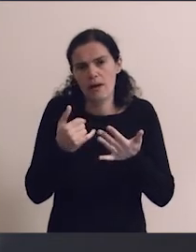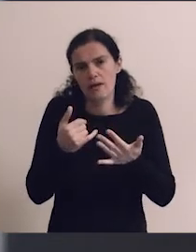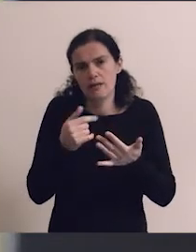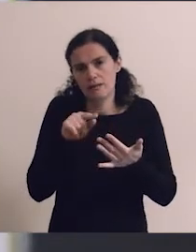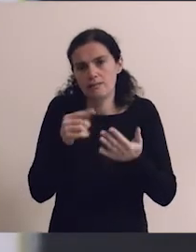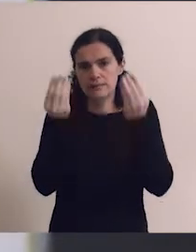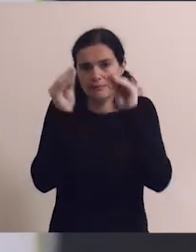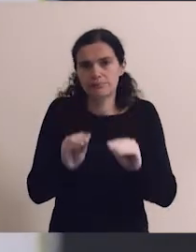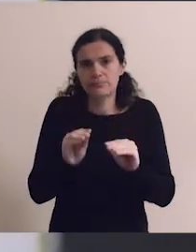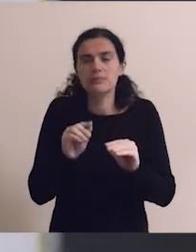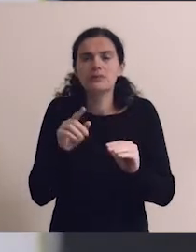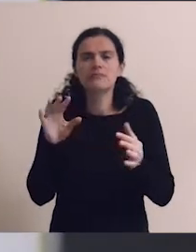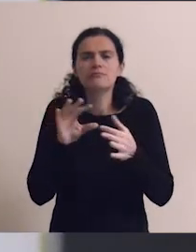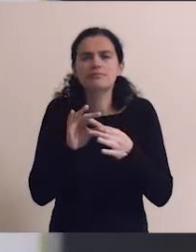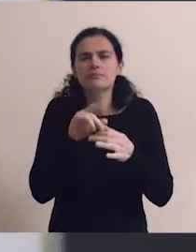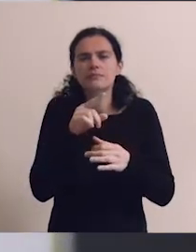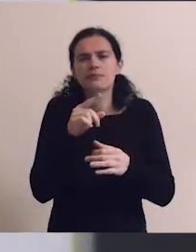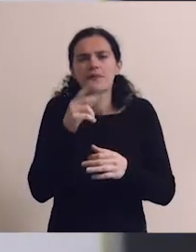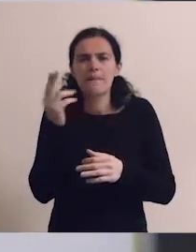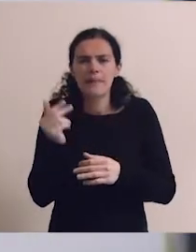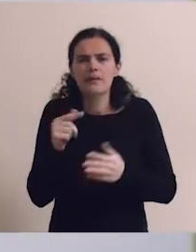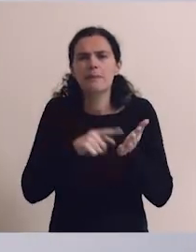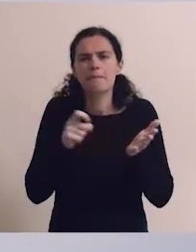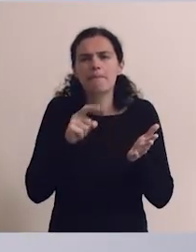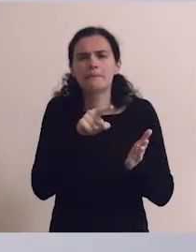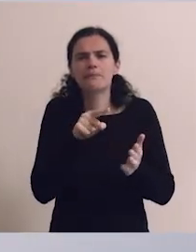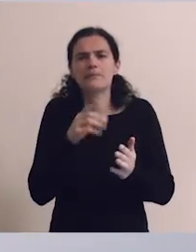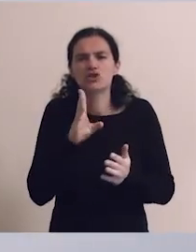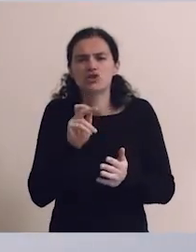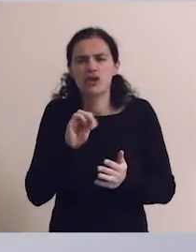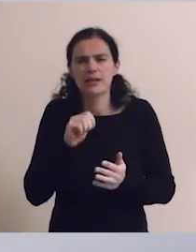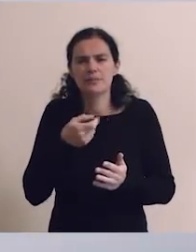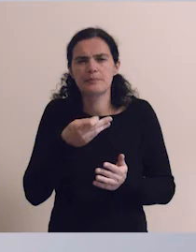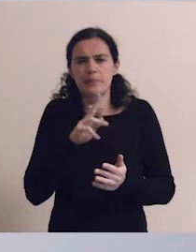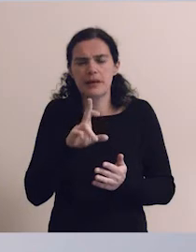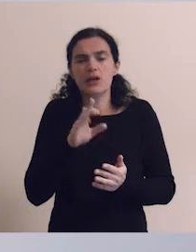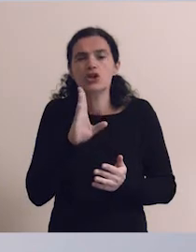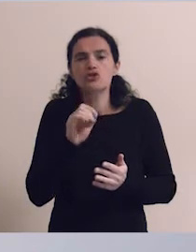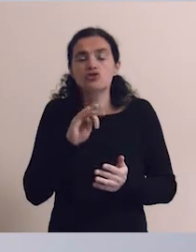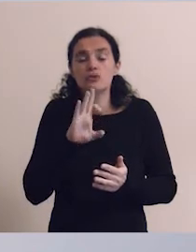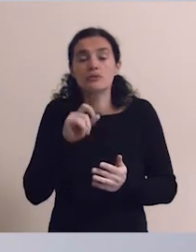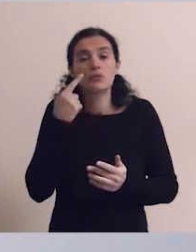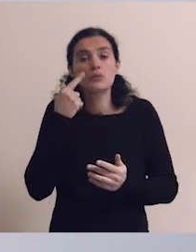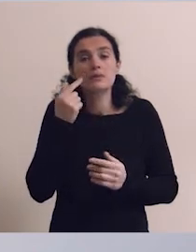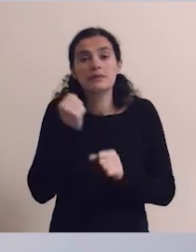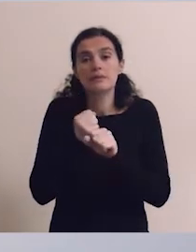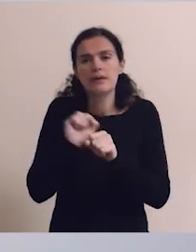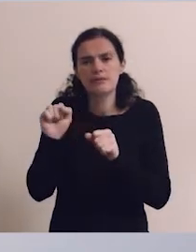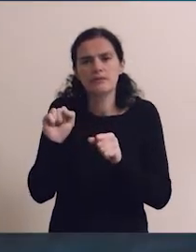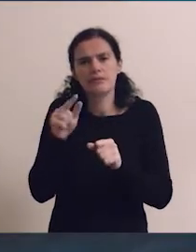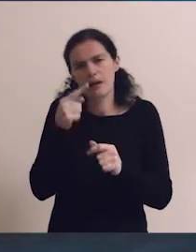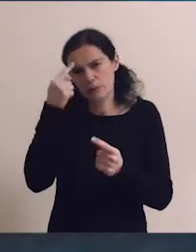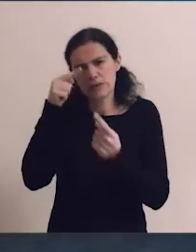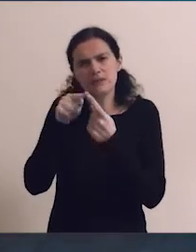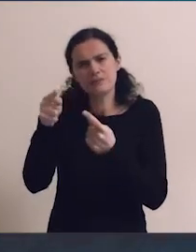an essay on the American painter Jasper Jones, known for his work